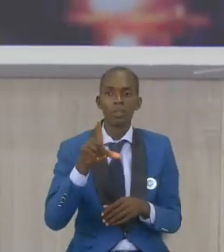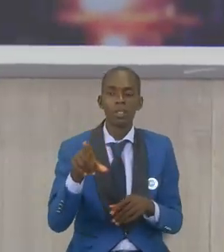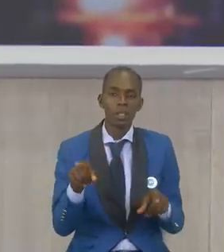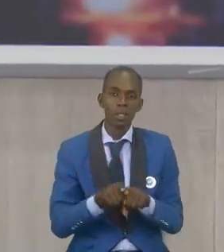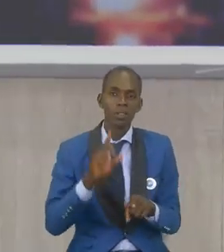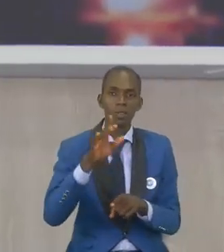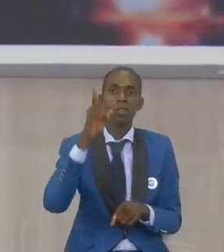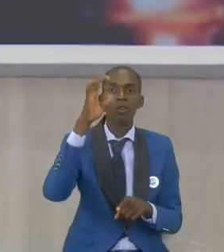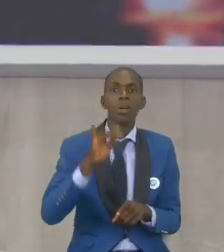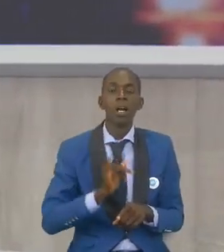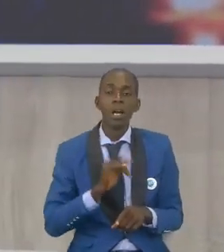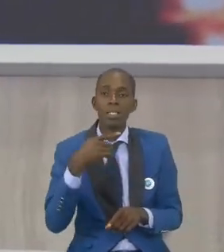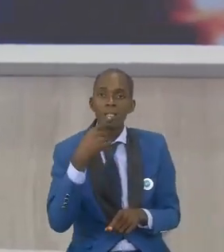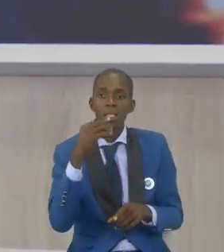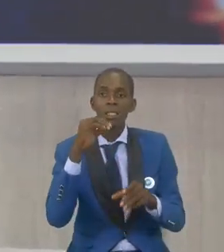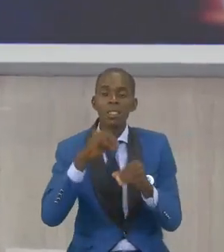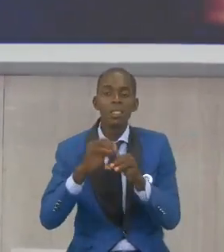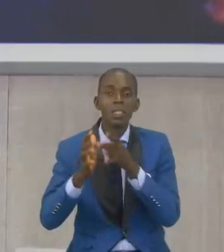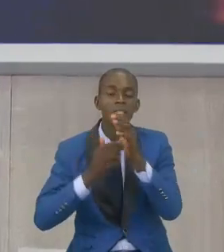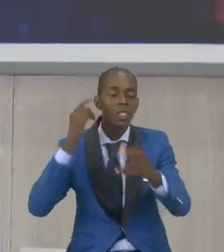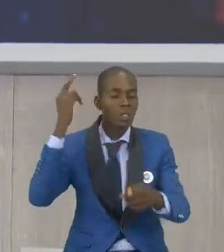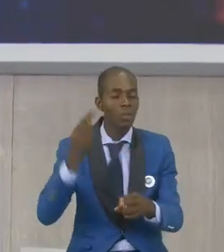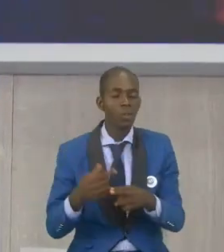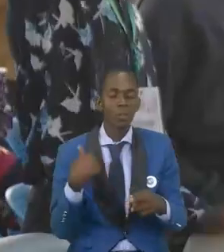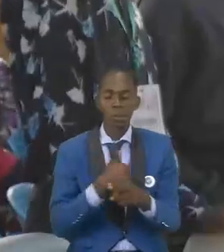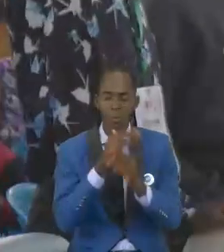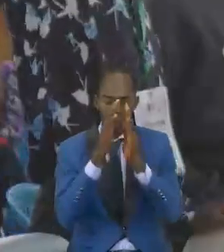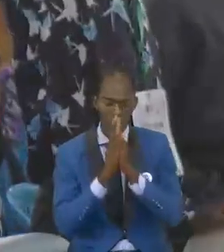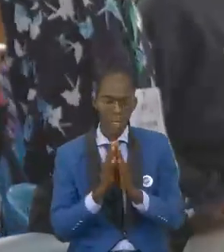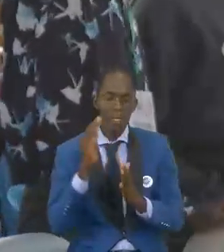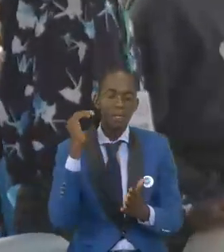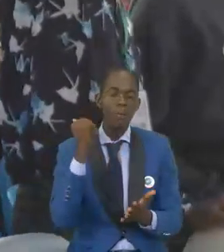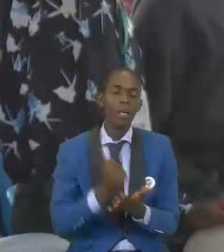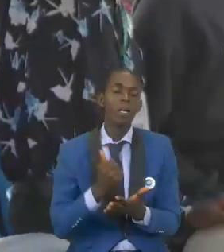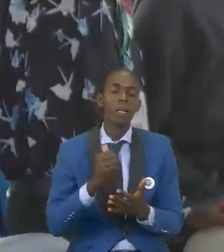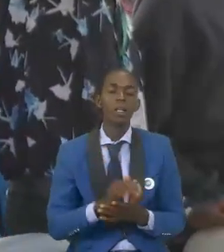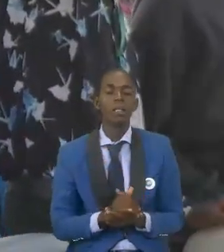I said, in Jesus' name we pray.